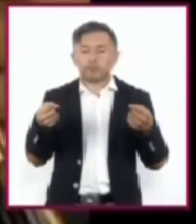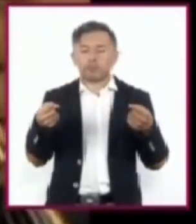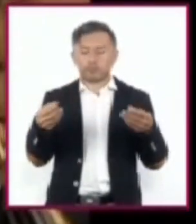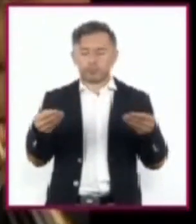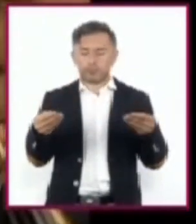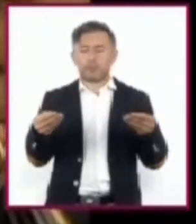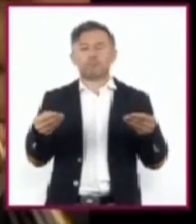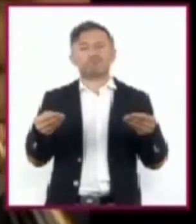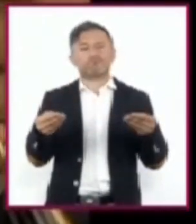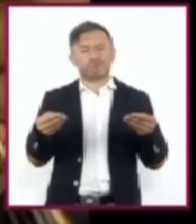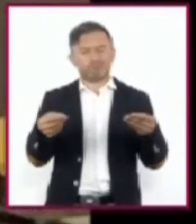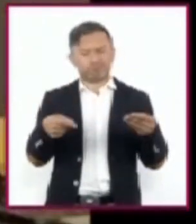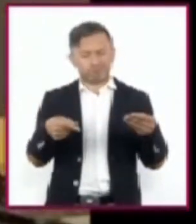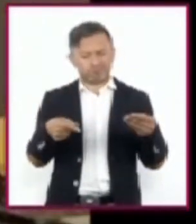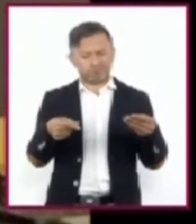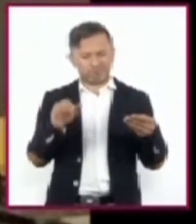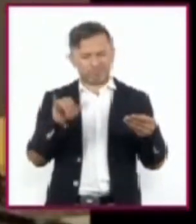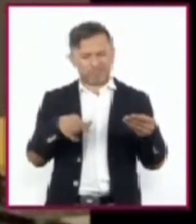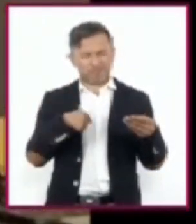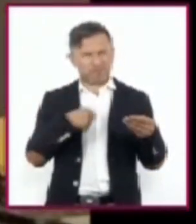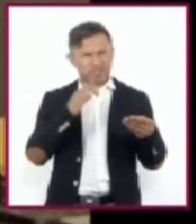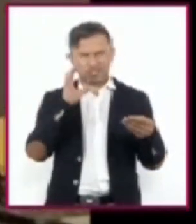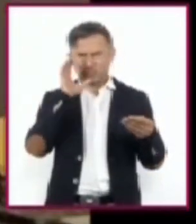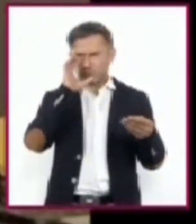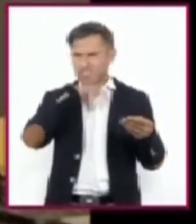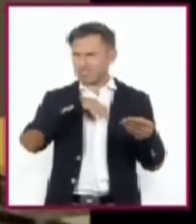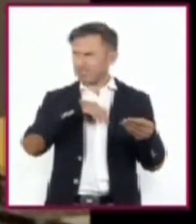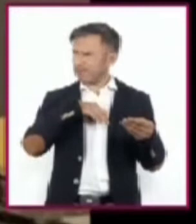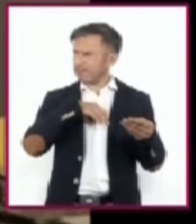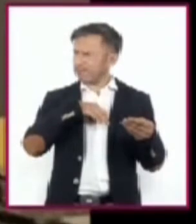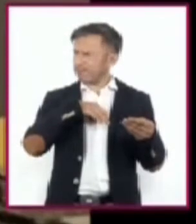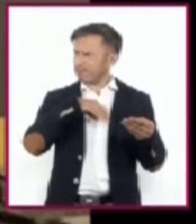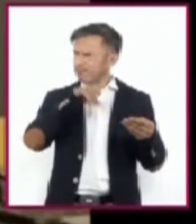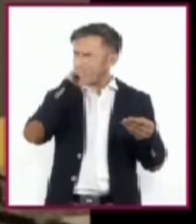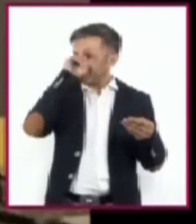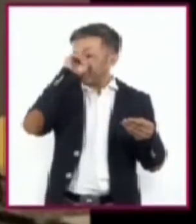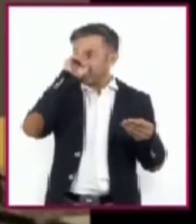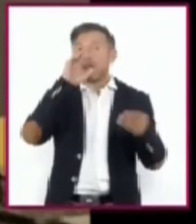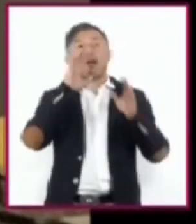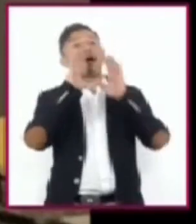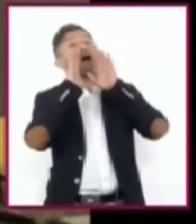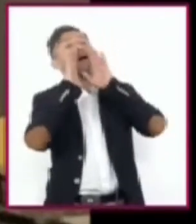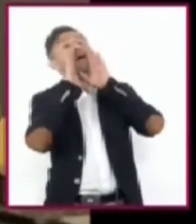This is very strange. Dear, lunch is ready.